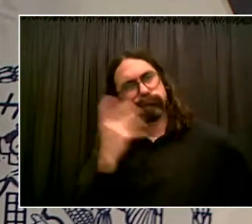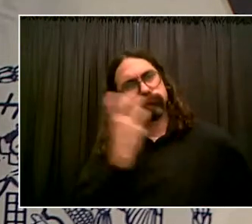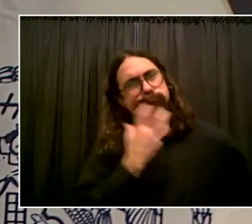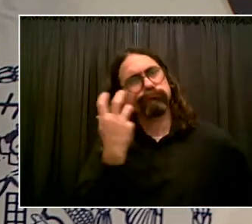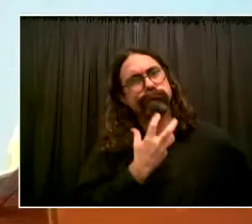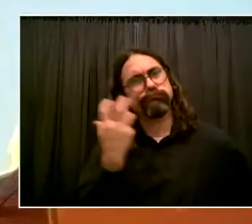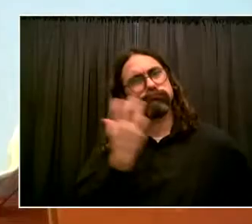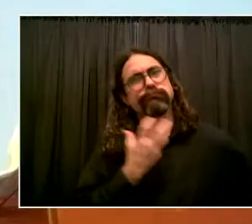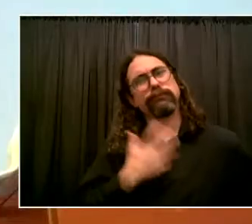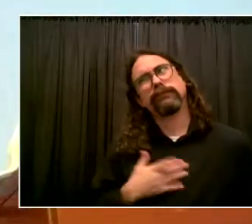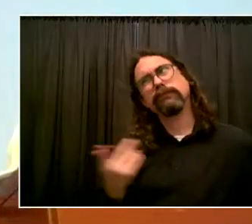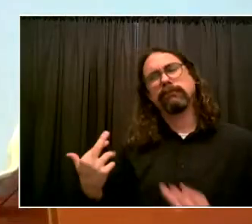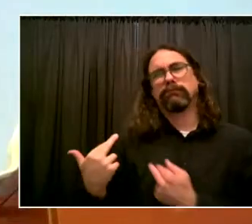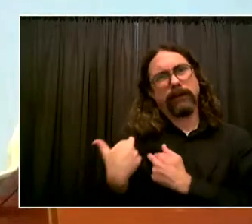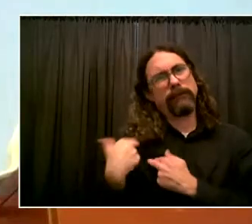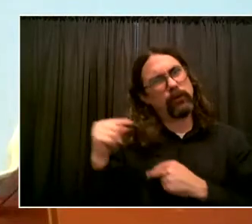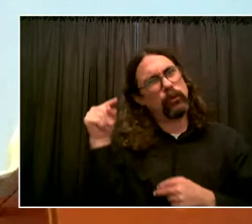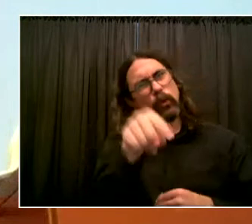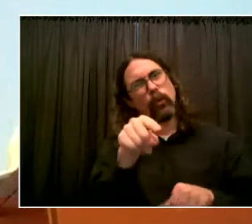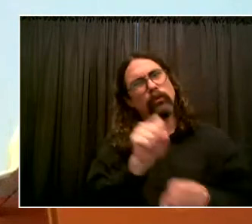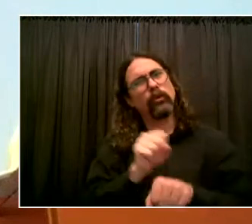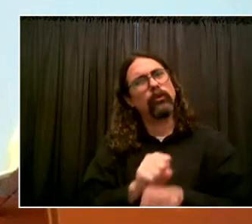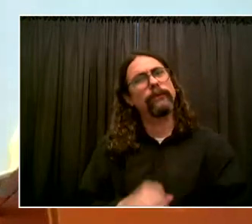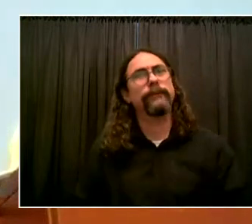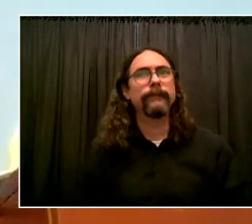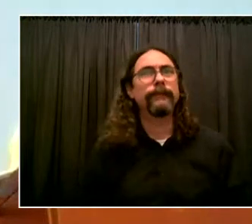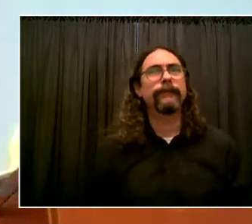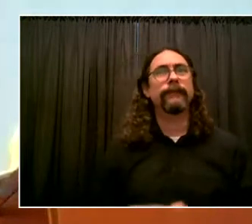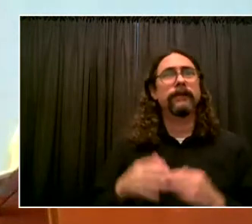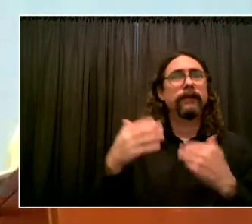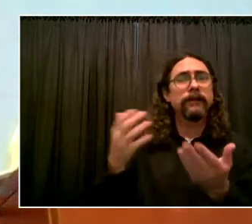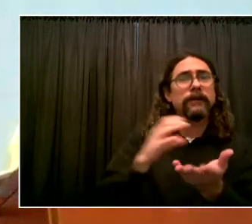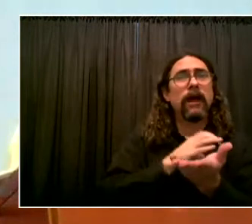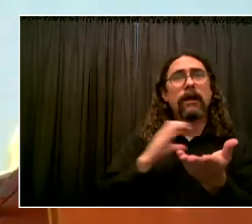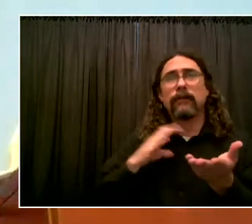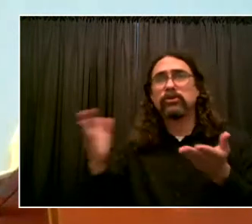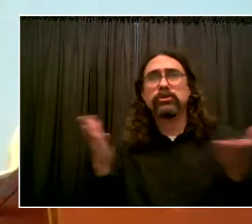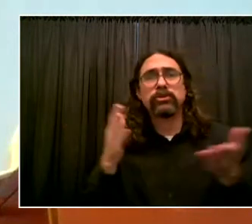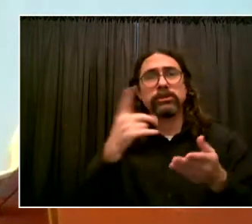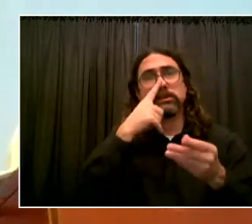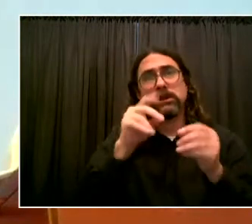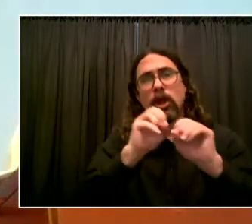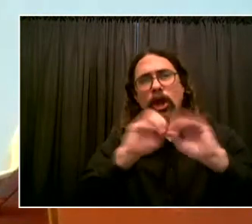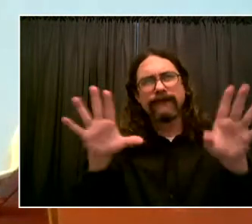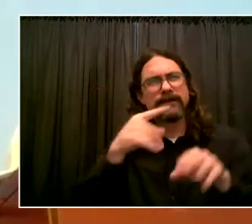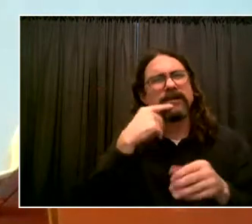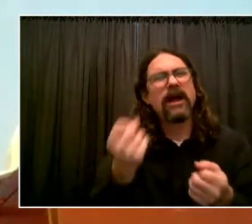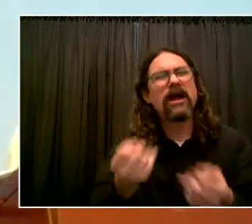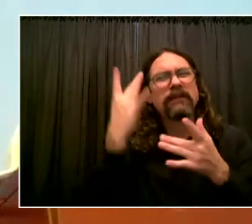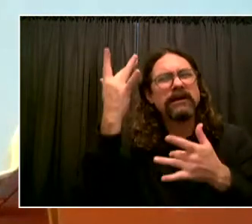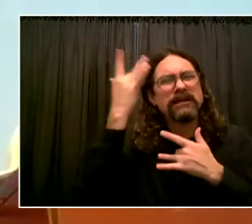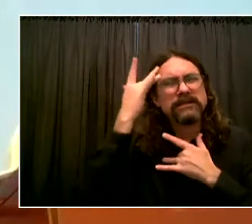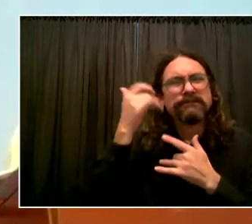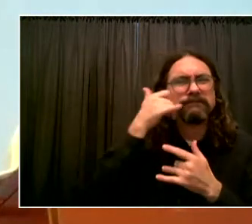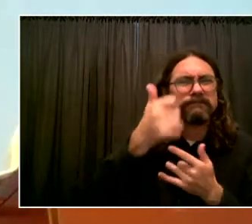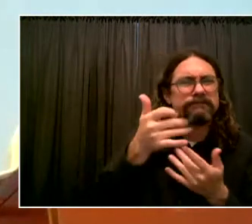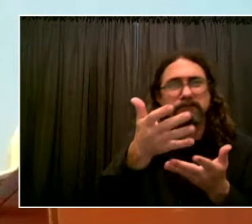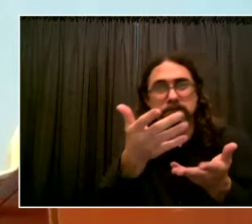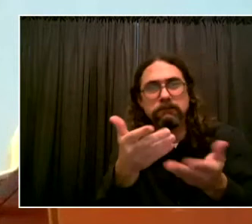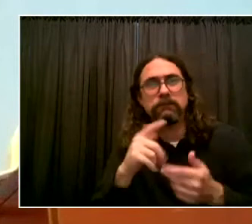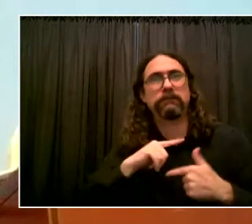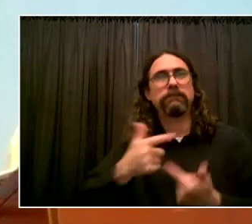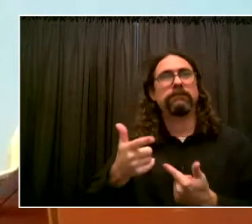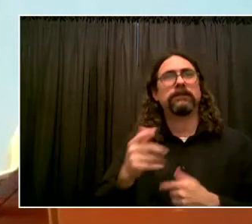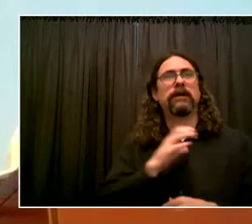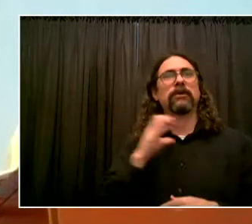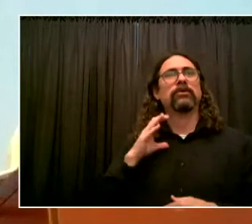Sure. As of this morning, the total number was 2,300, which is a phenomenal number, which I say